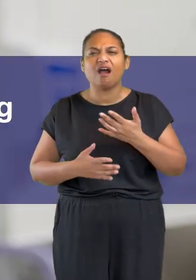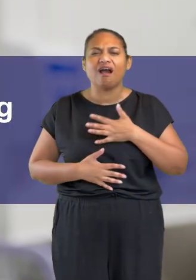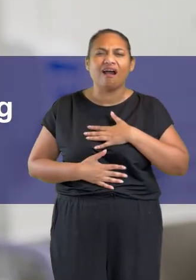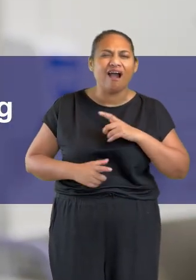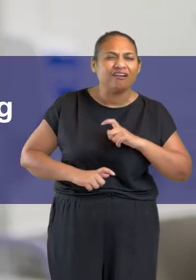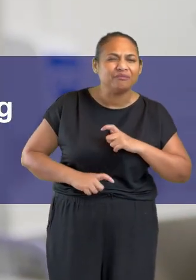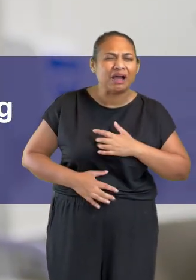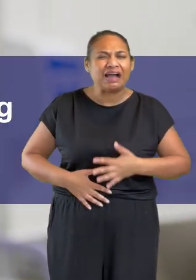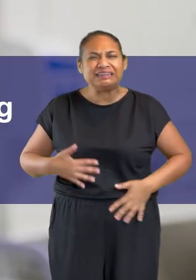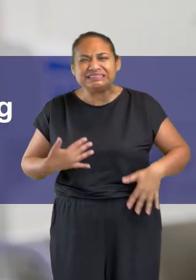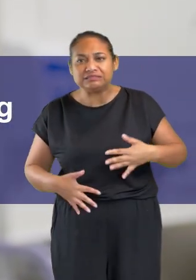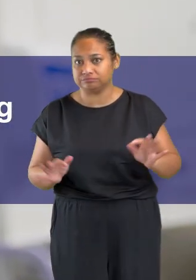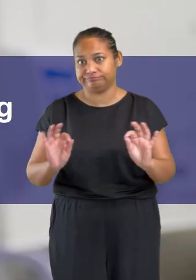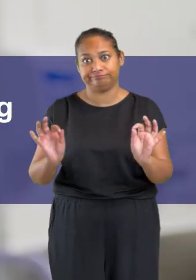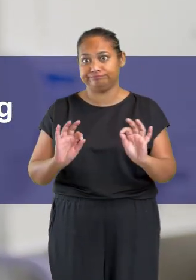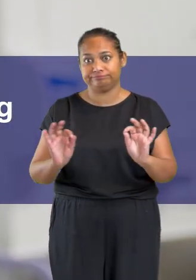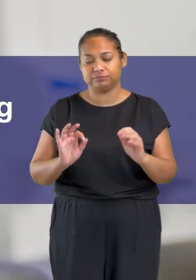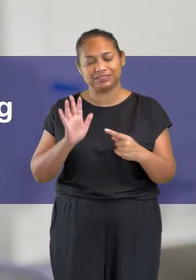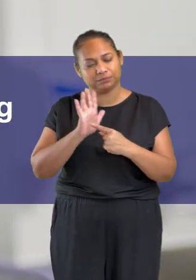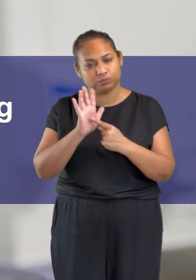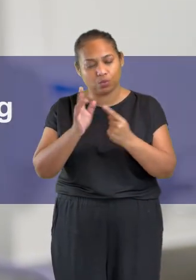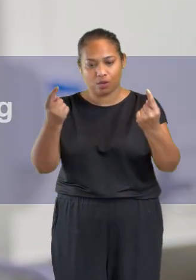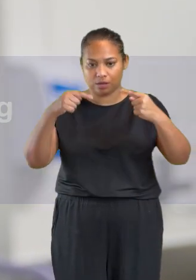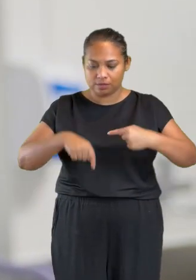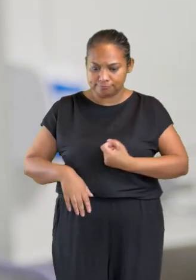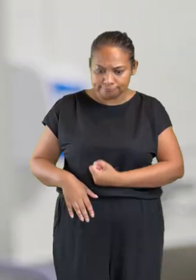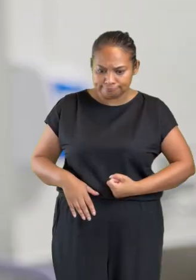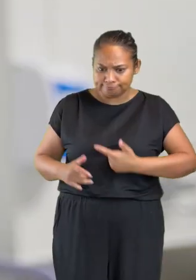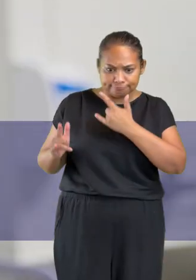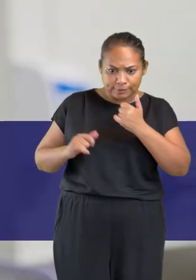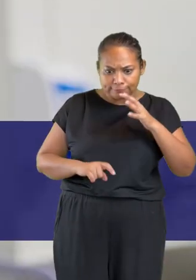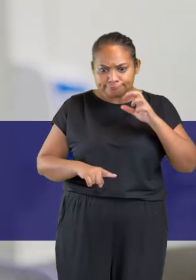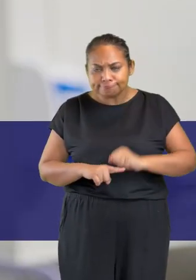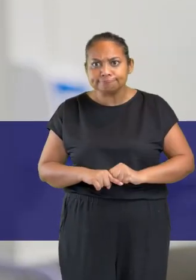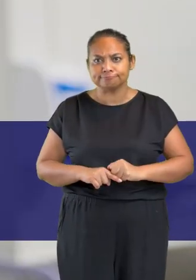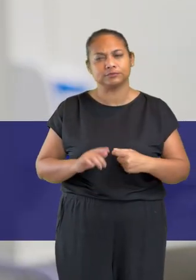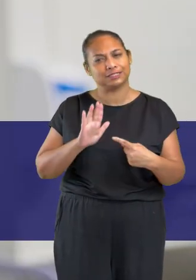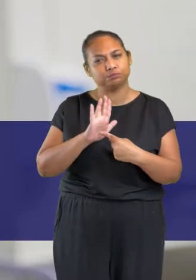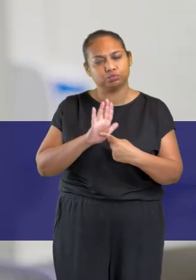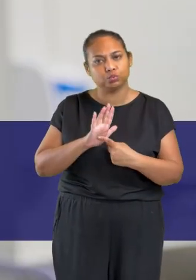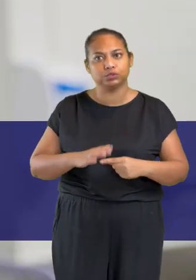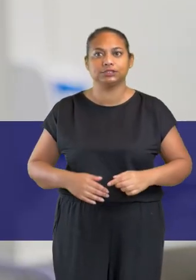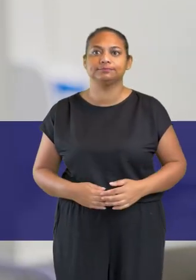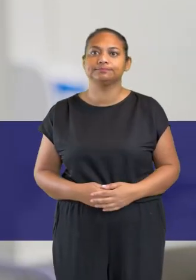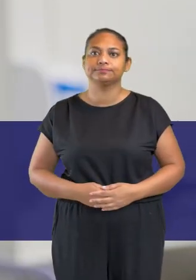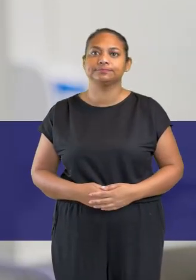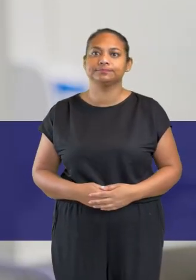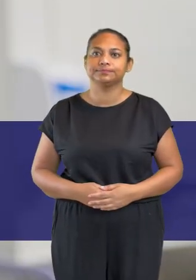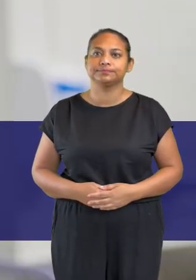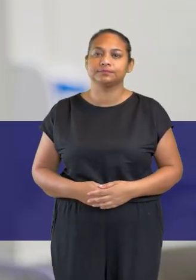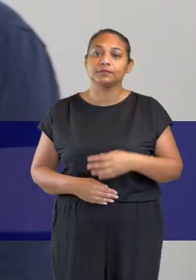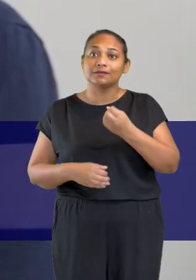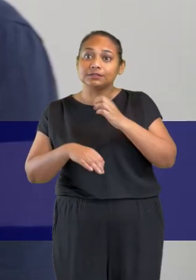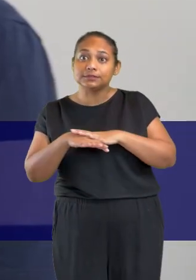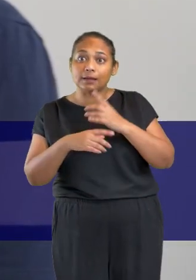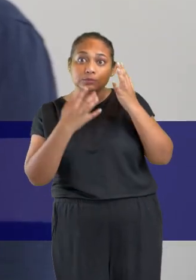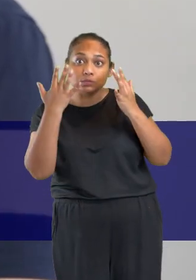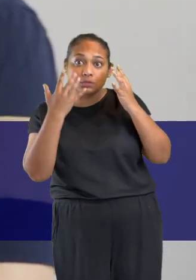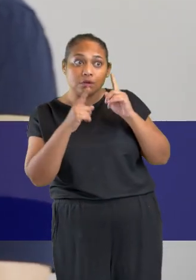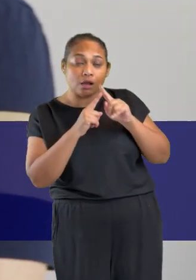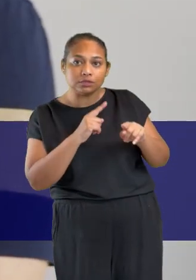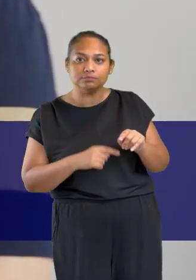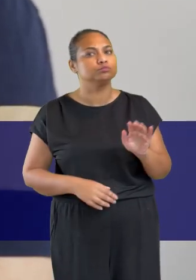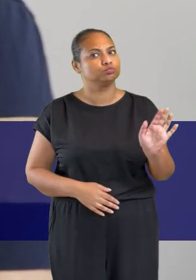that's why we do a scan for you today. Okay, do you have any questions? This is your time to answer.